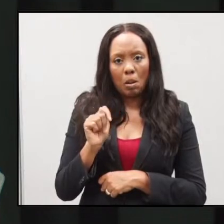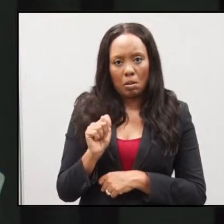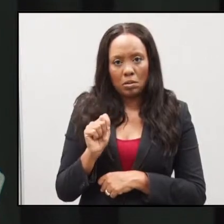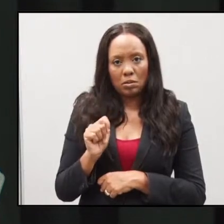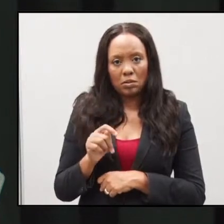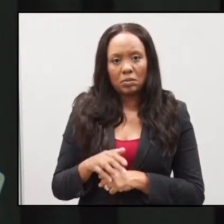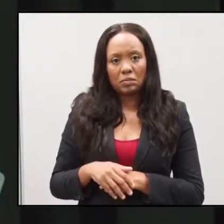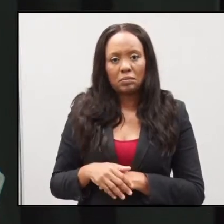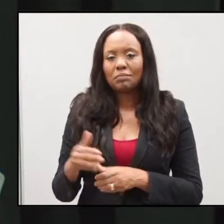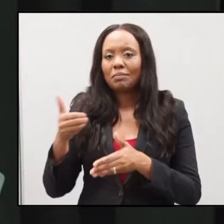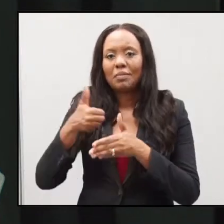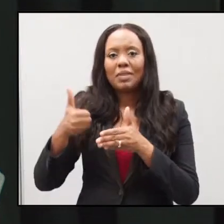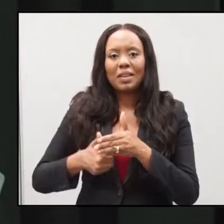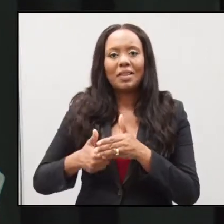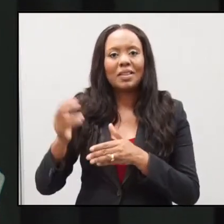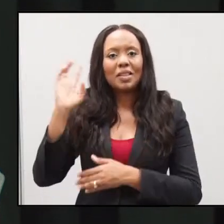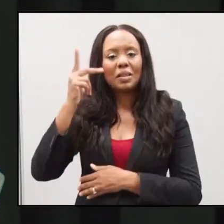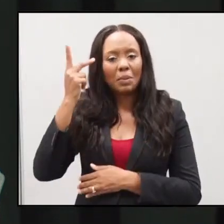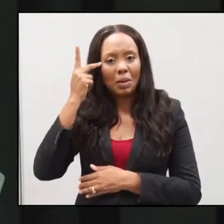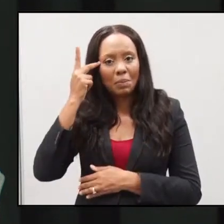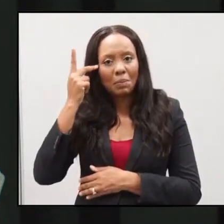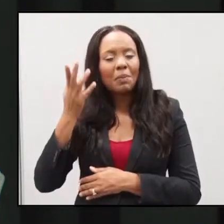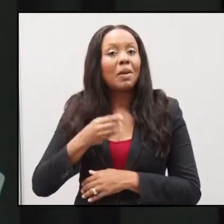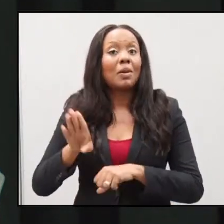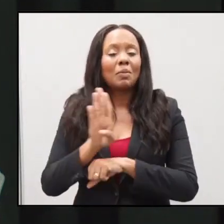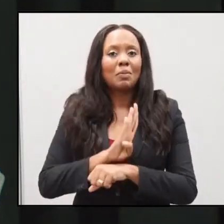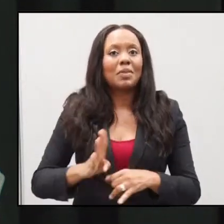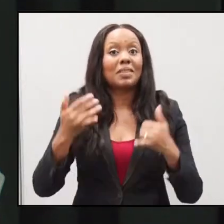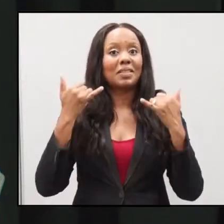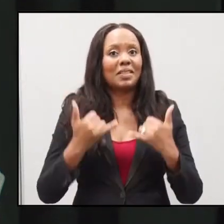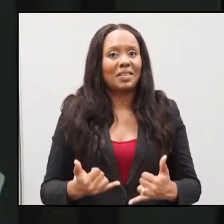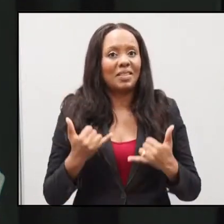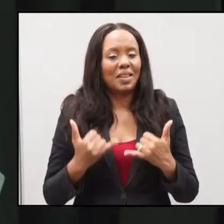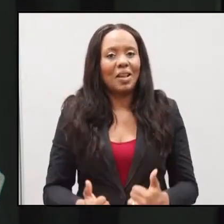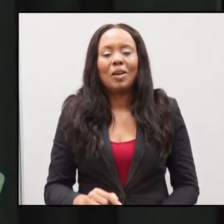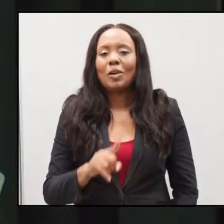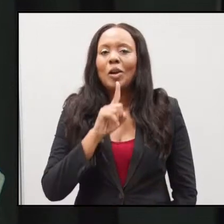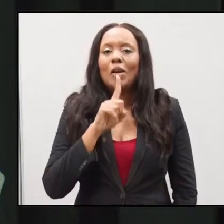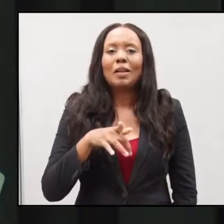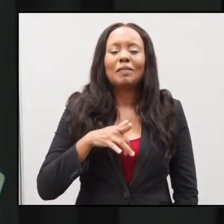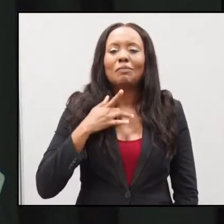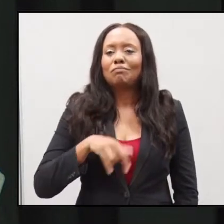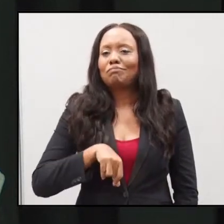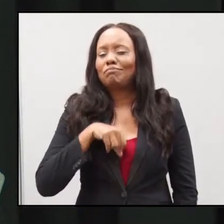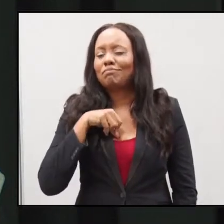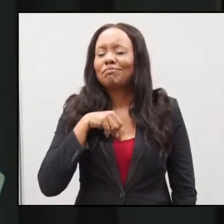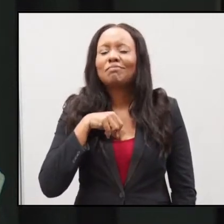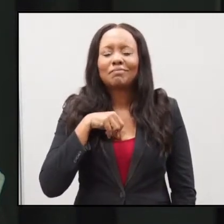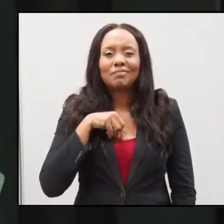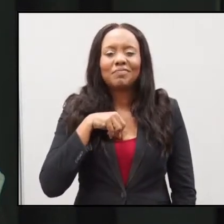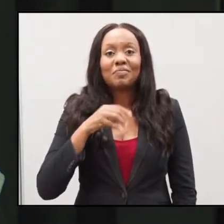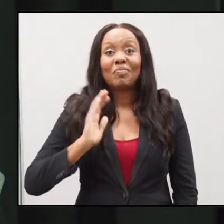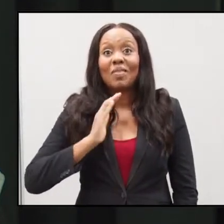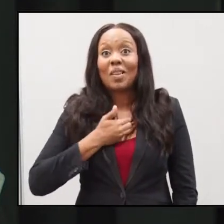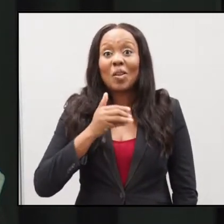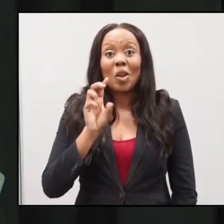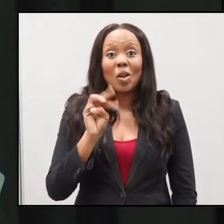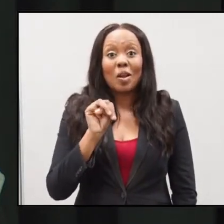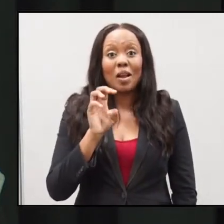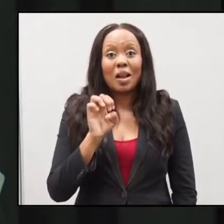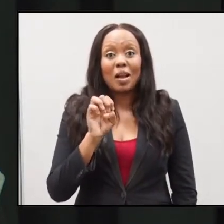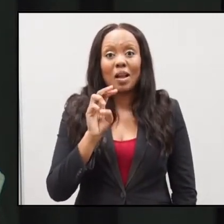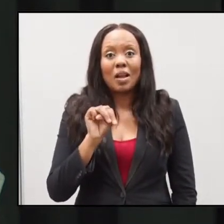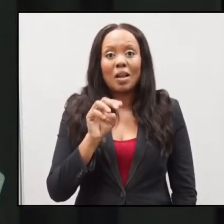of Parliament. And Barbados can certainly take great pride in the fact that the memorial situated at the